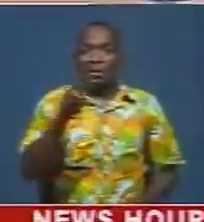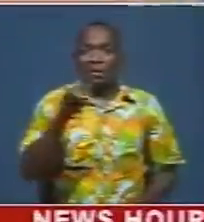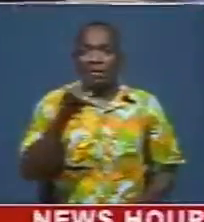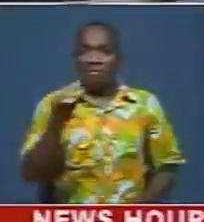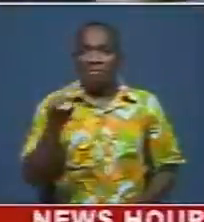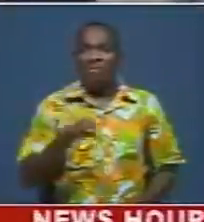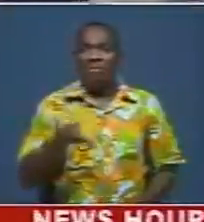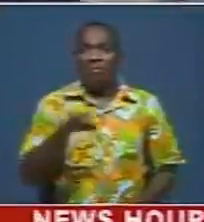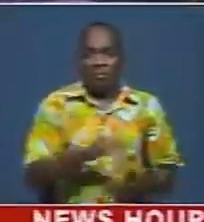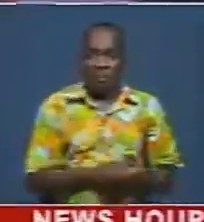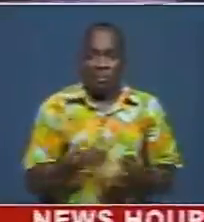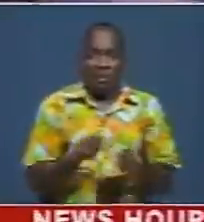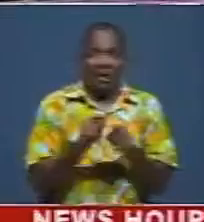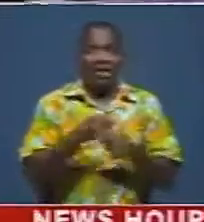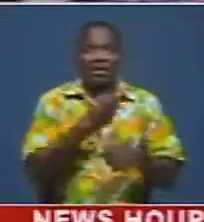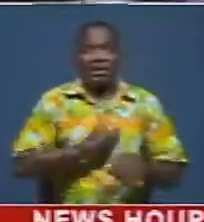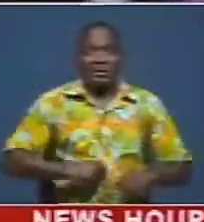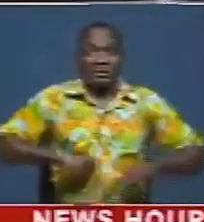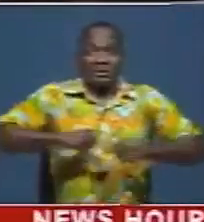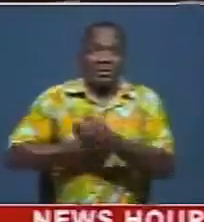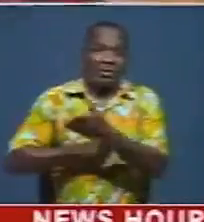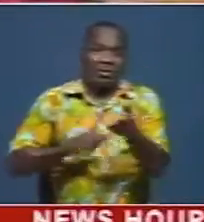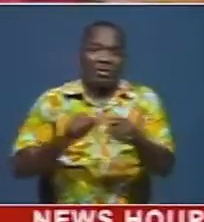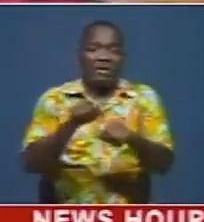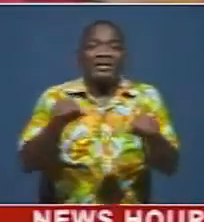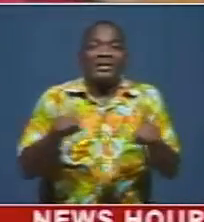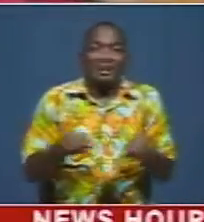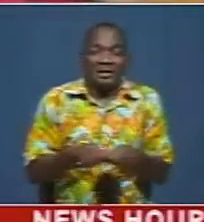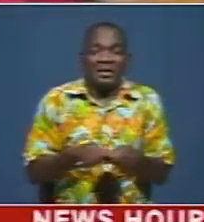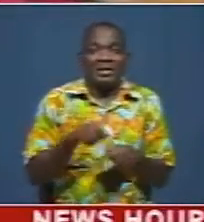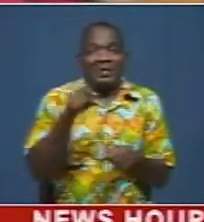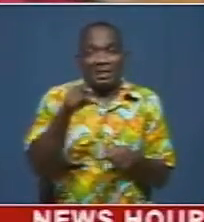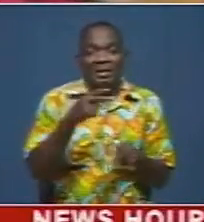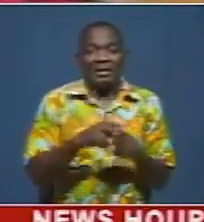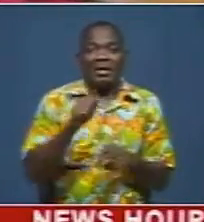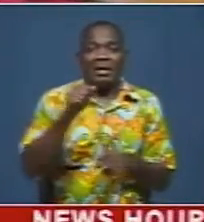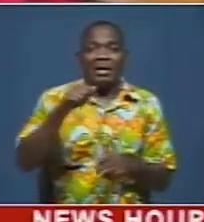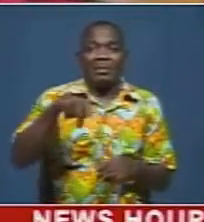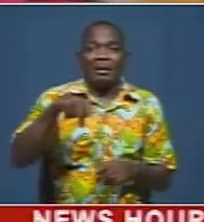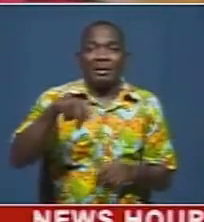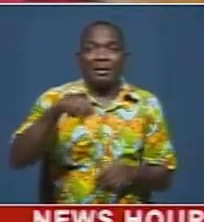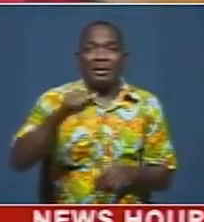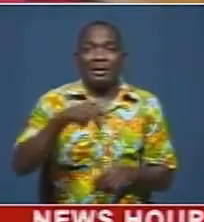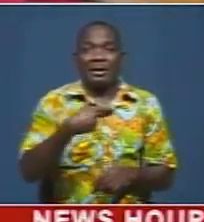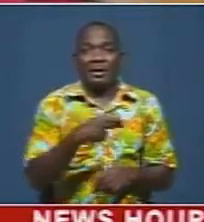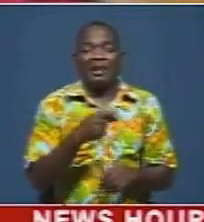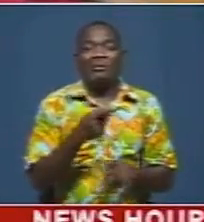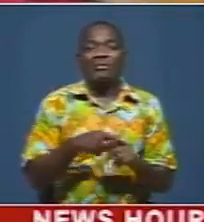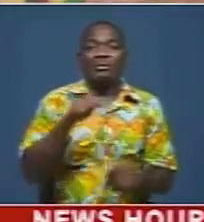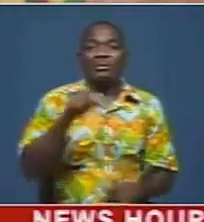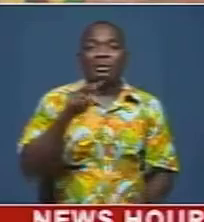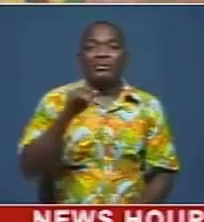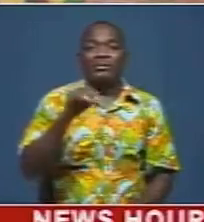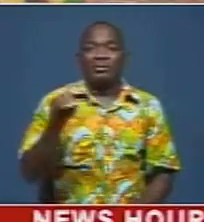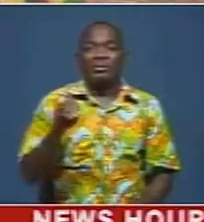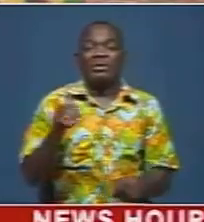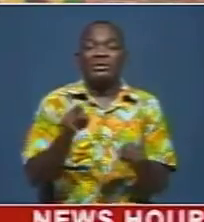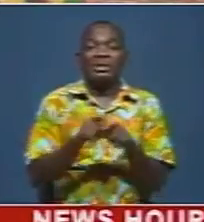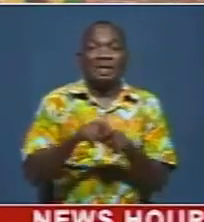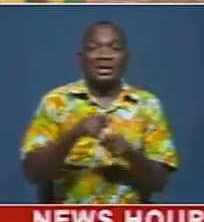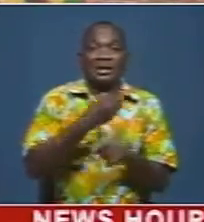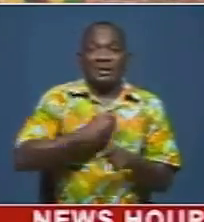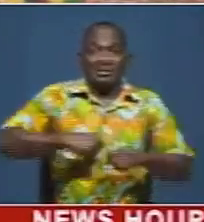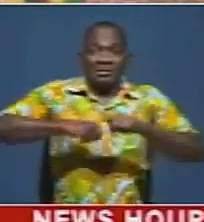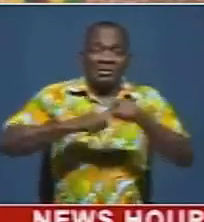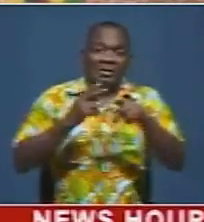traditional areas. The paramount chiefs of the areas, Obrimpong Apia Nyama of Trifo Mampong and